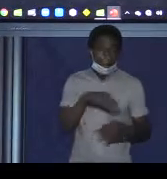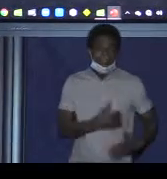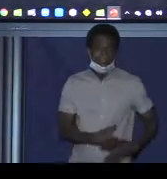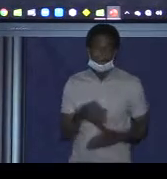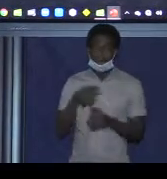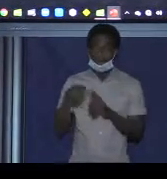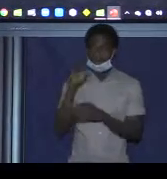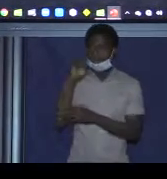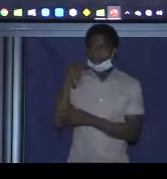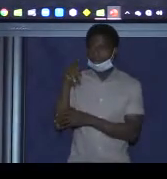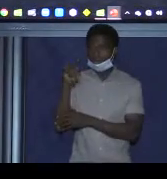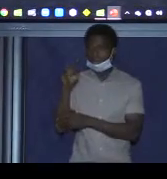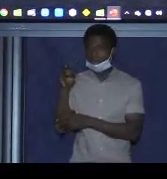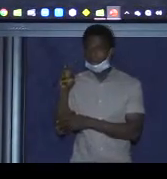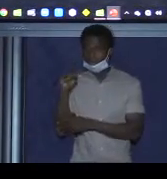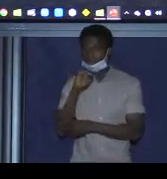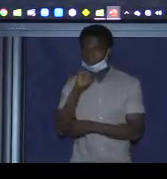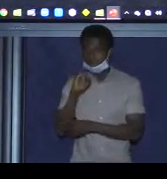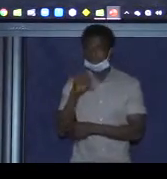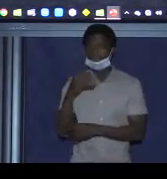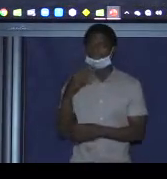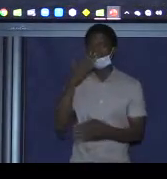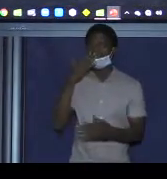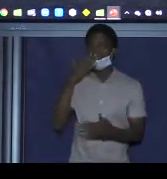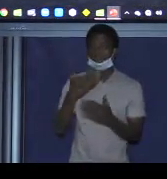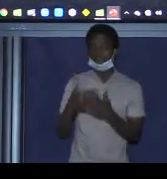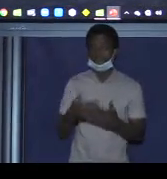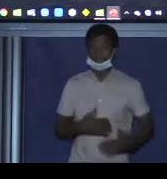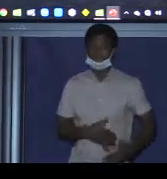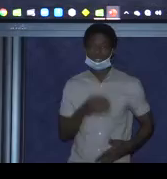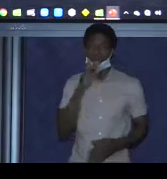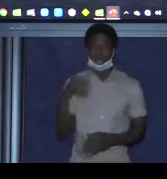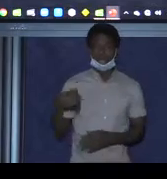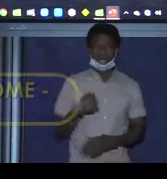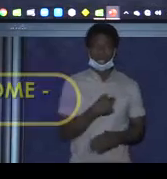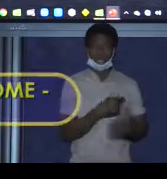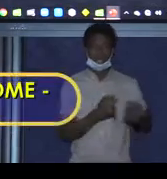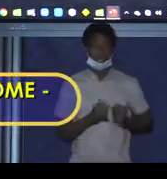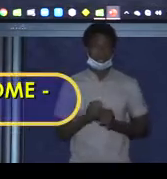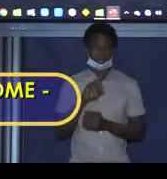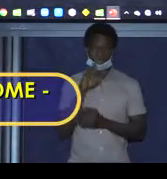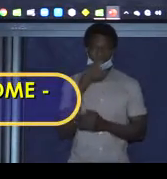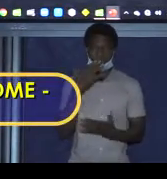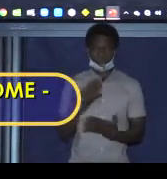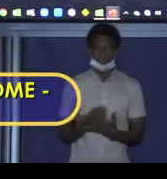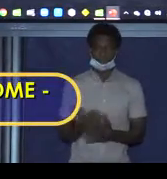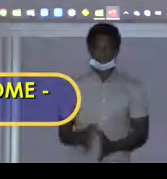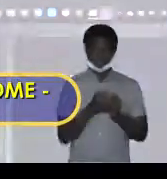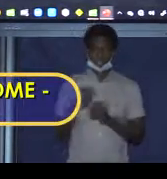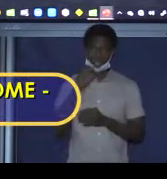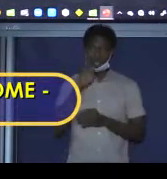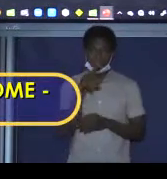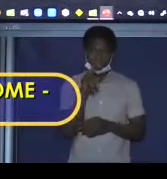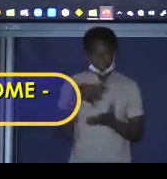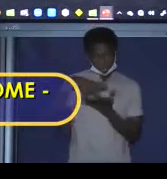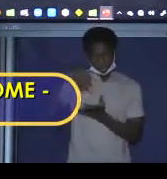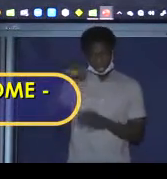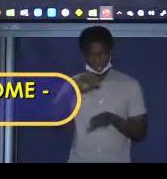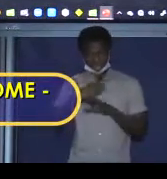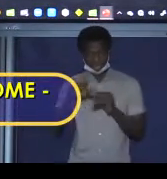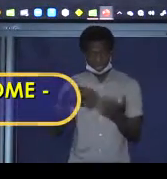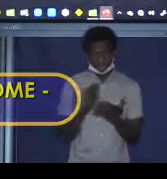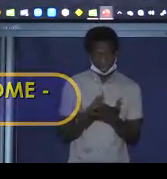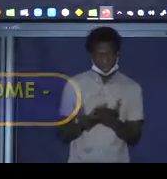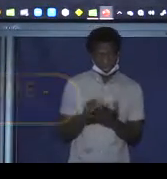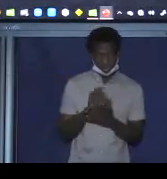the optimist sees the bright side or the good side. Are we together? Good. Are you learning at